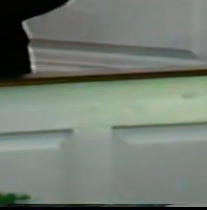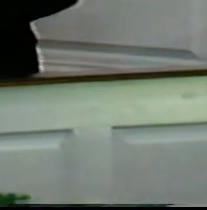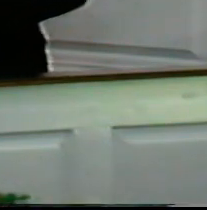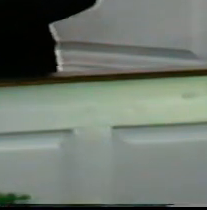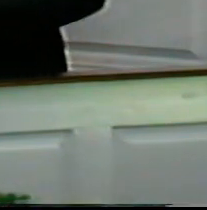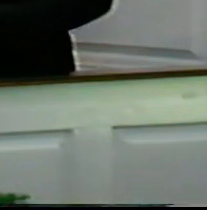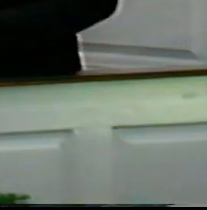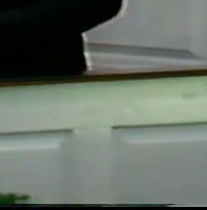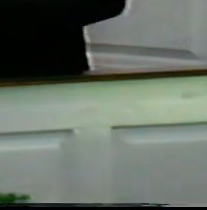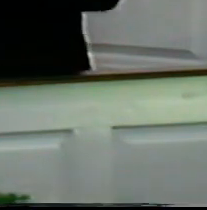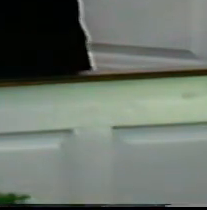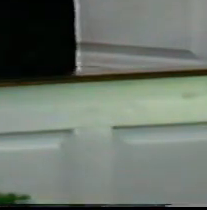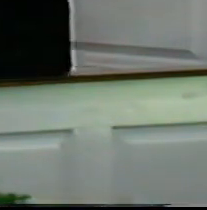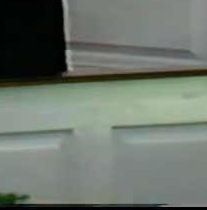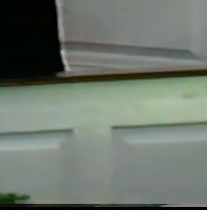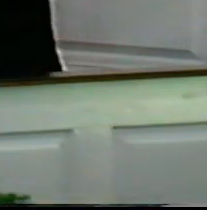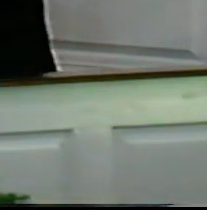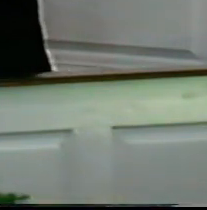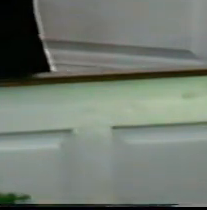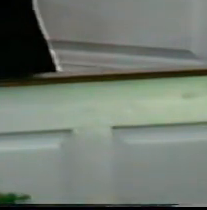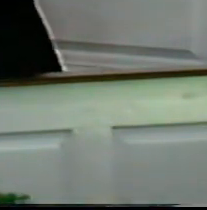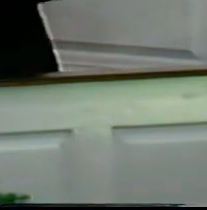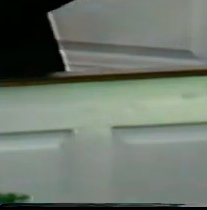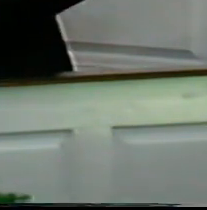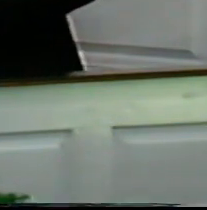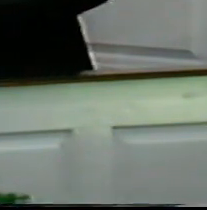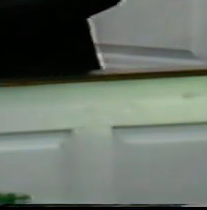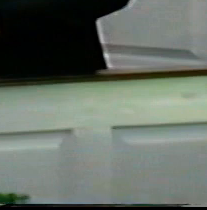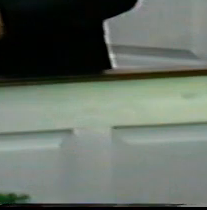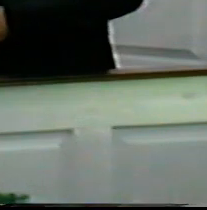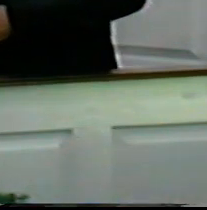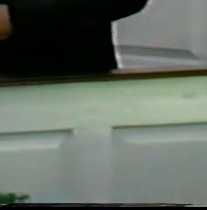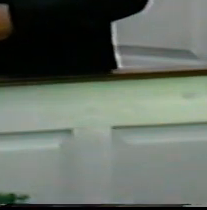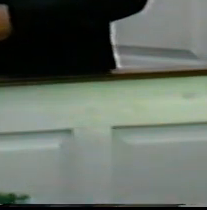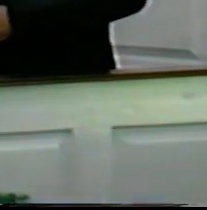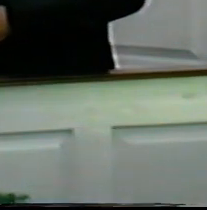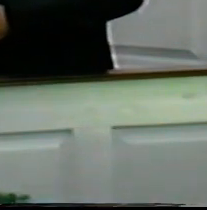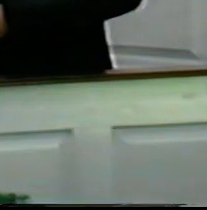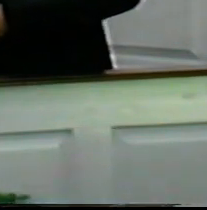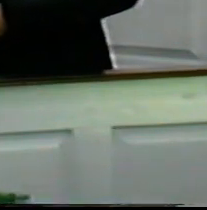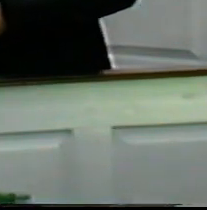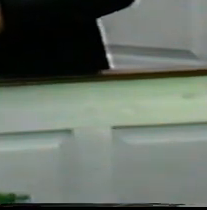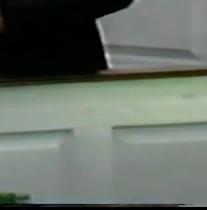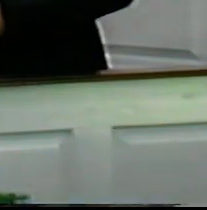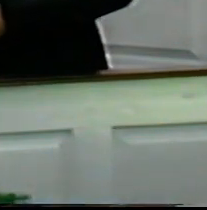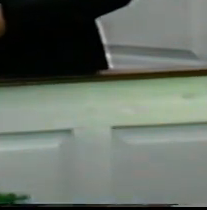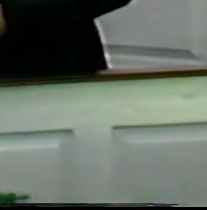Much money or